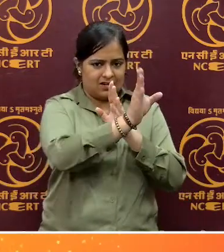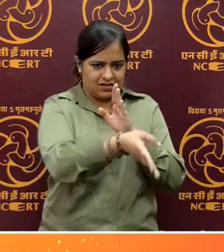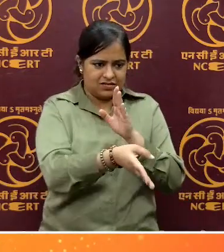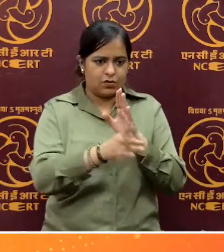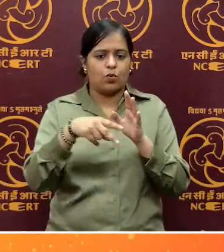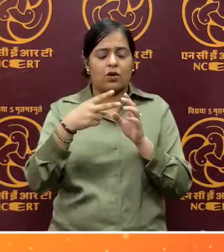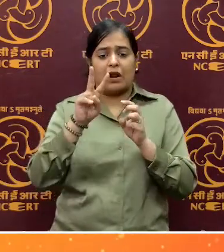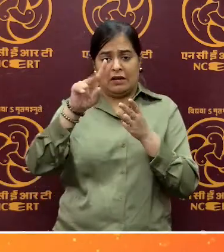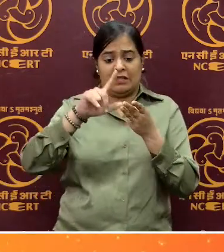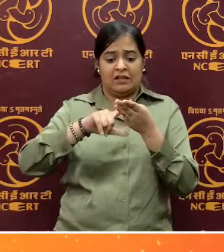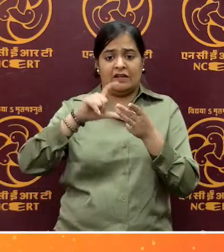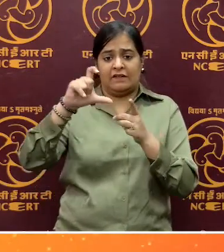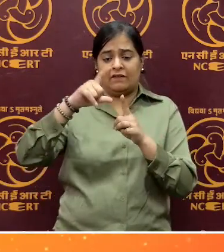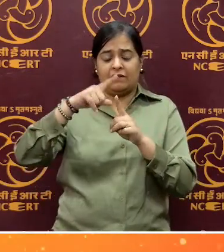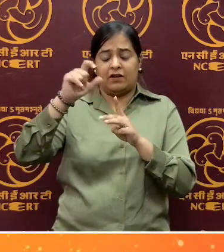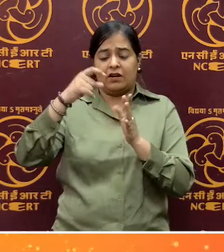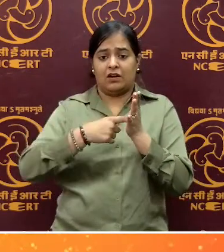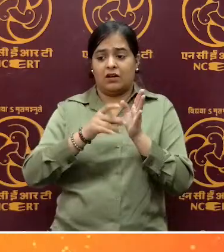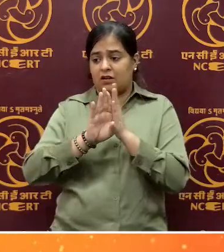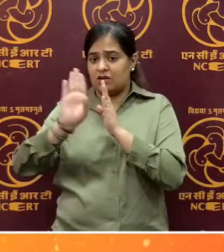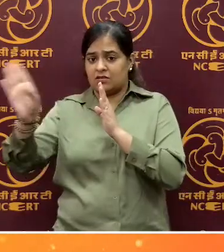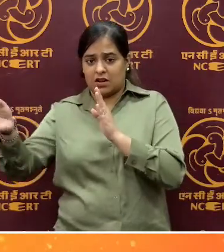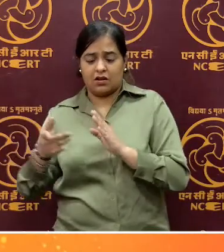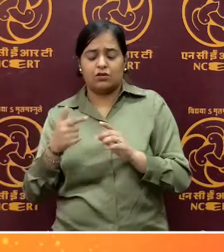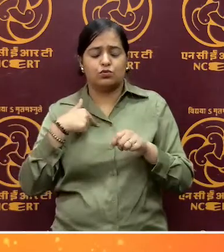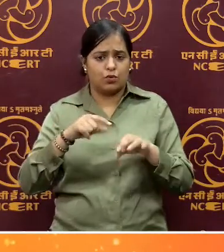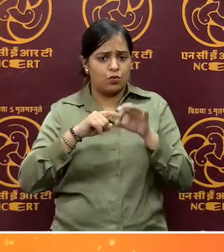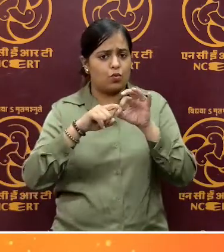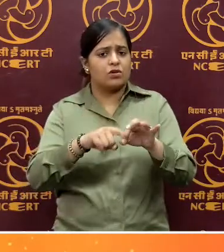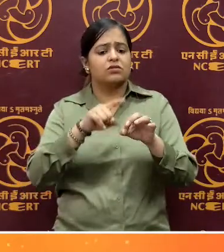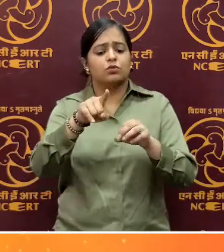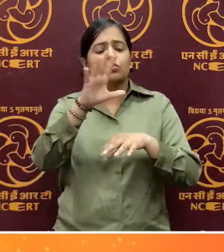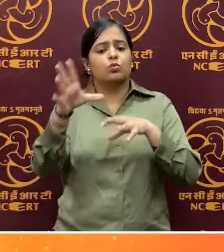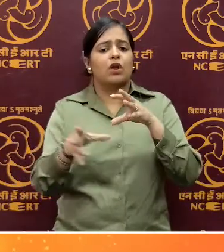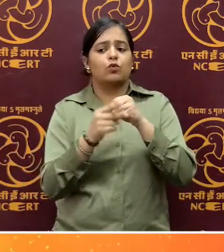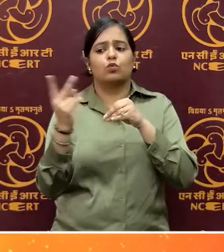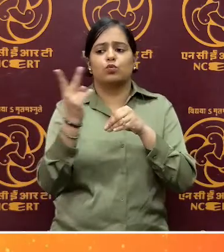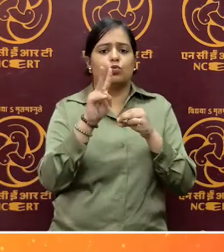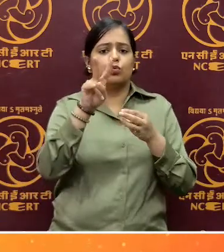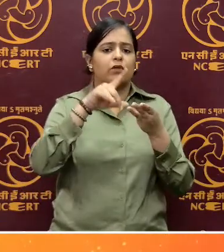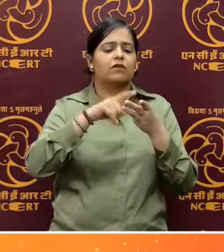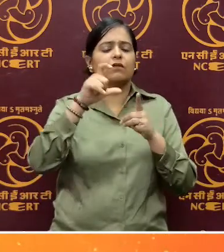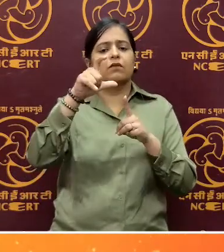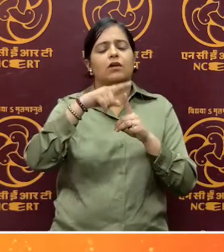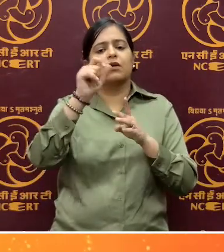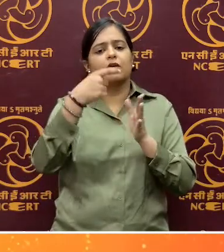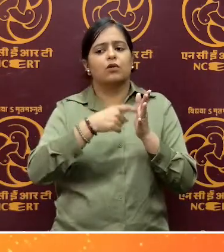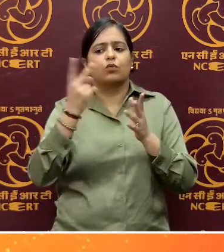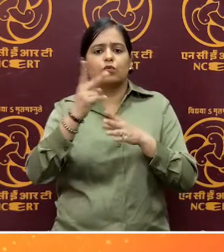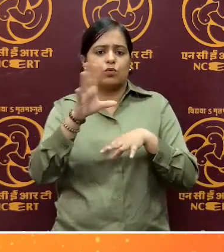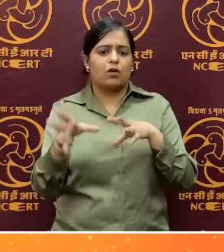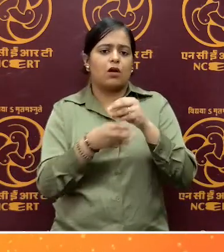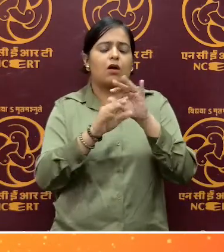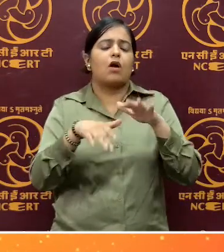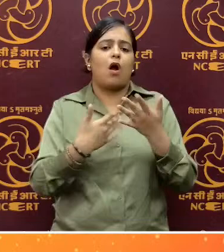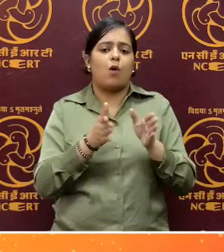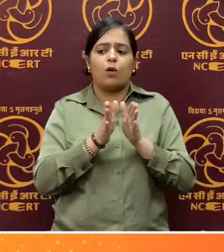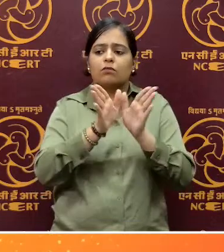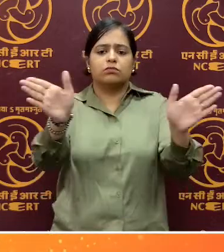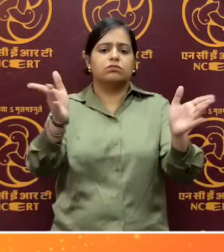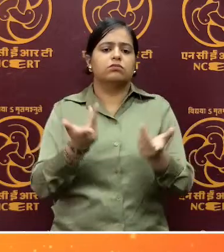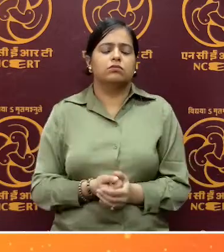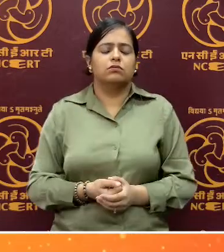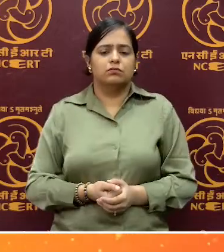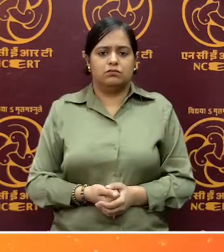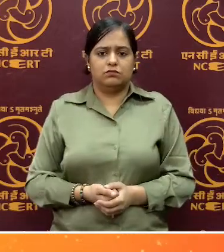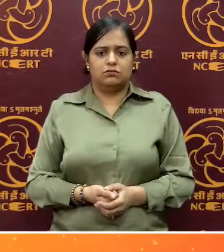another vector in this direction. Now the question is how to add the two vectors. They're two in two random directions.